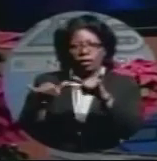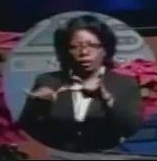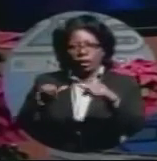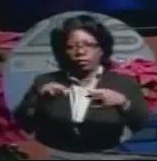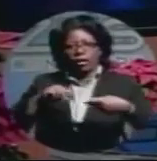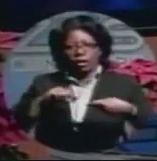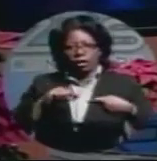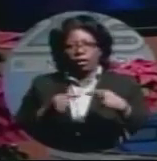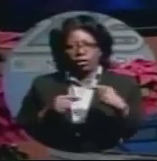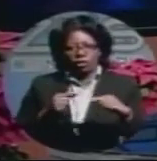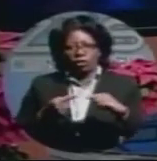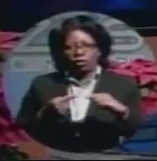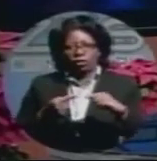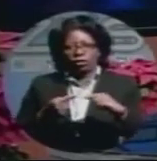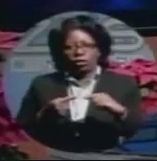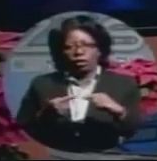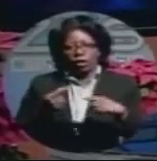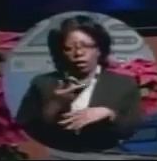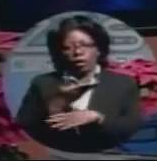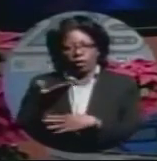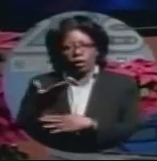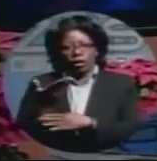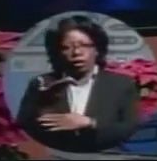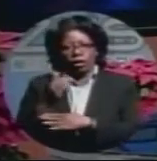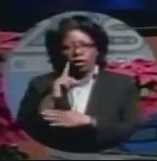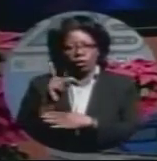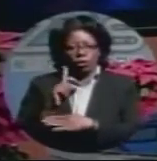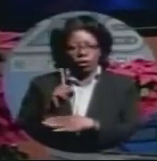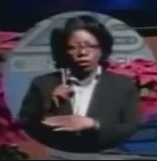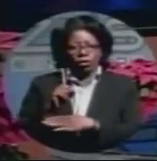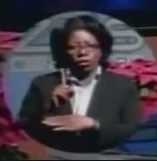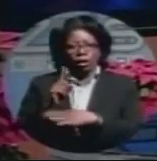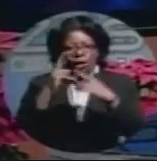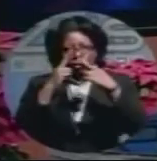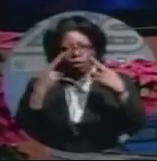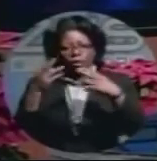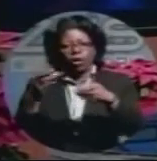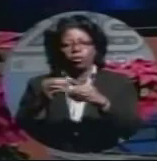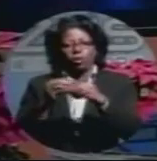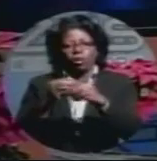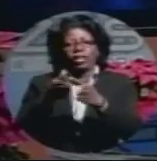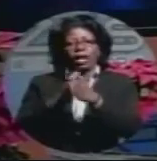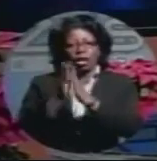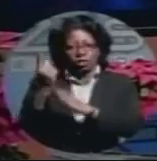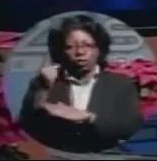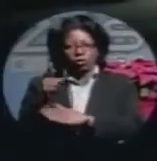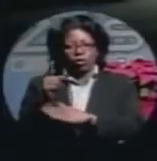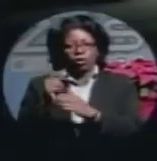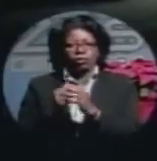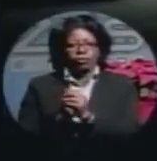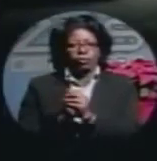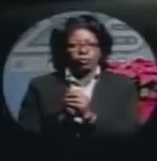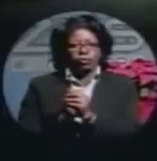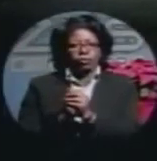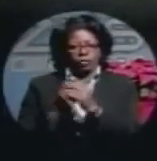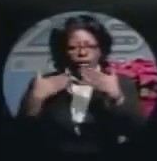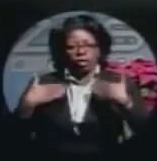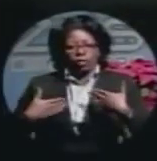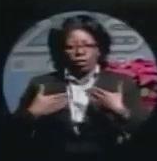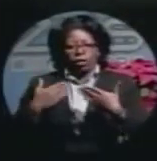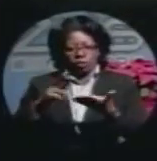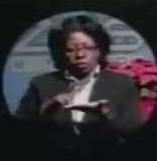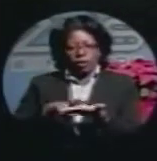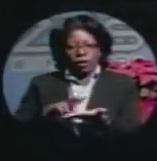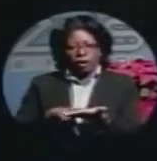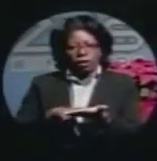wounded. Our Andrew Knowles was at the scene when an alleged robber got more than he bargained for. His body lay face down